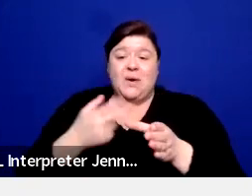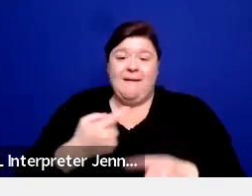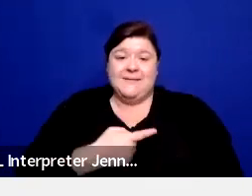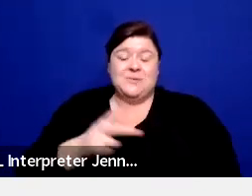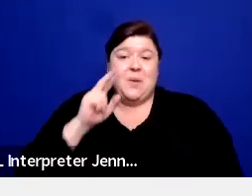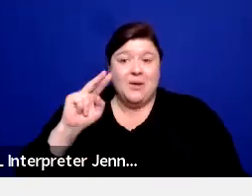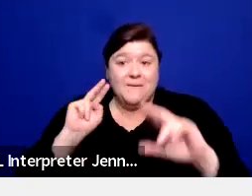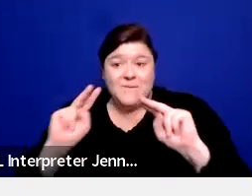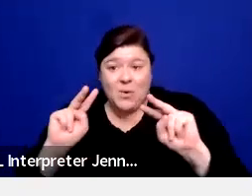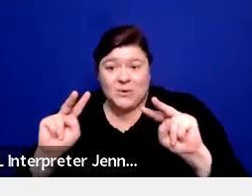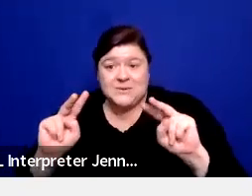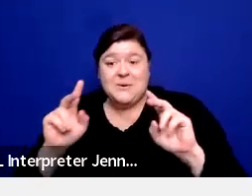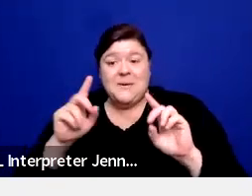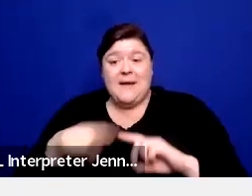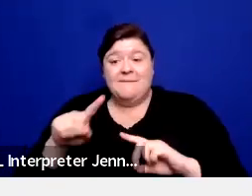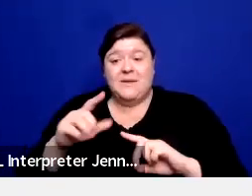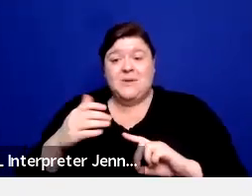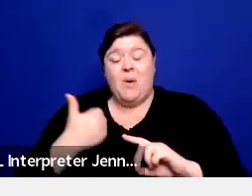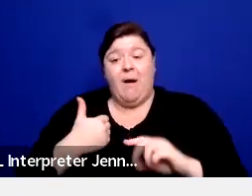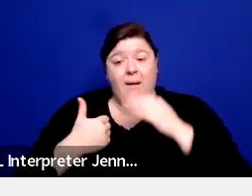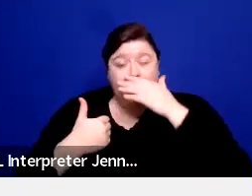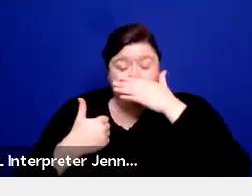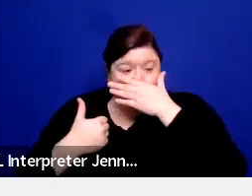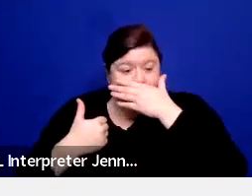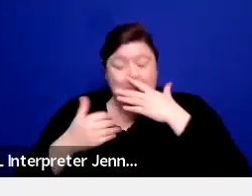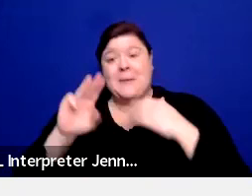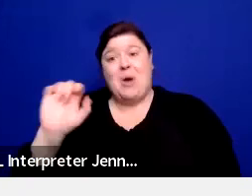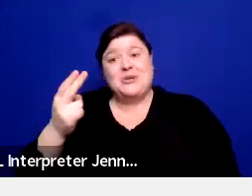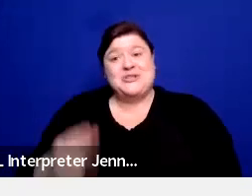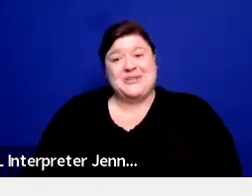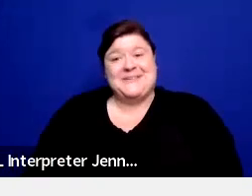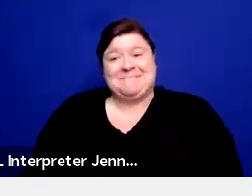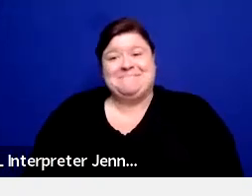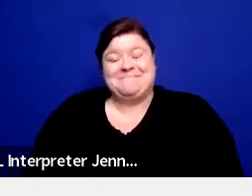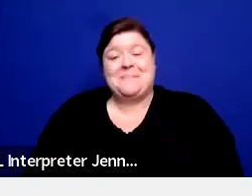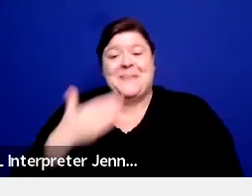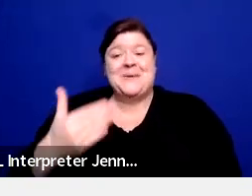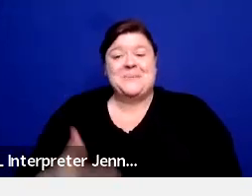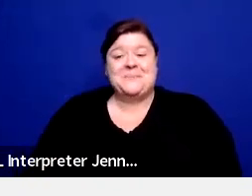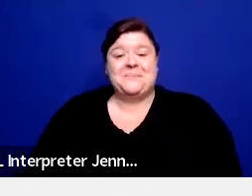having you in March. Thank you.